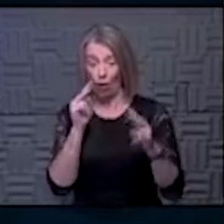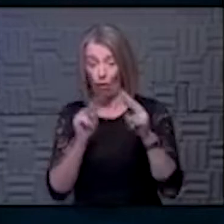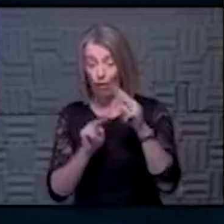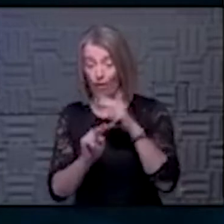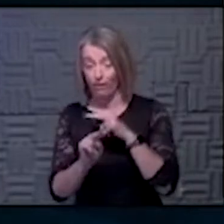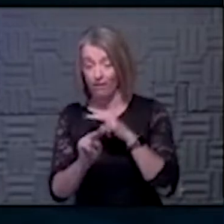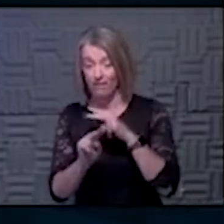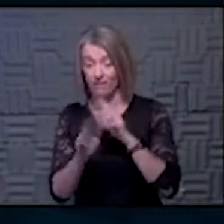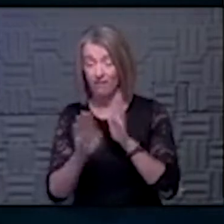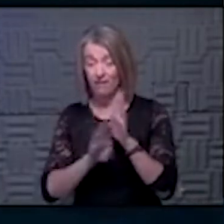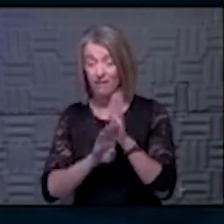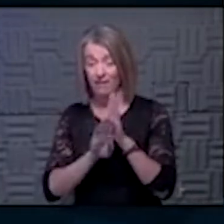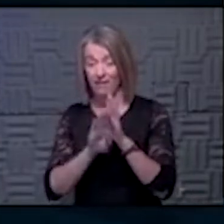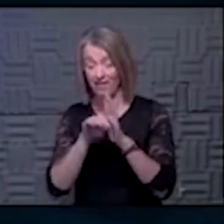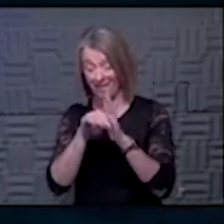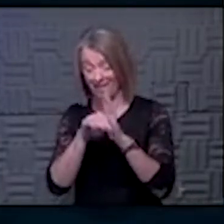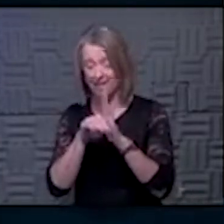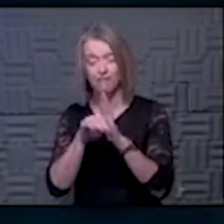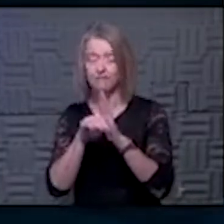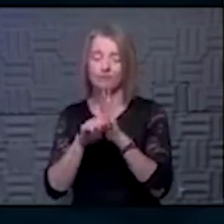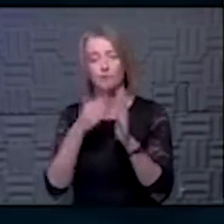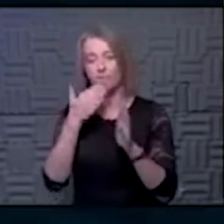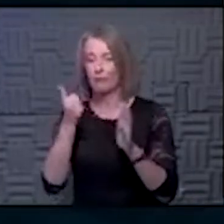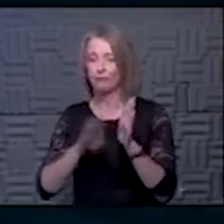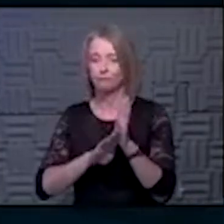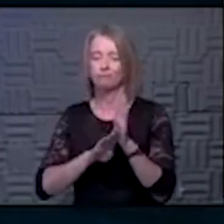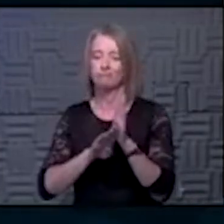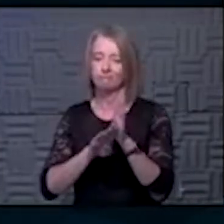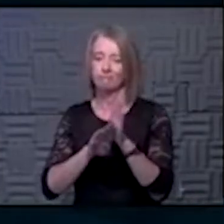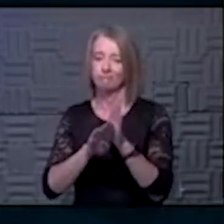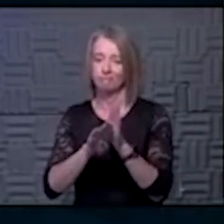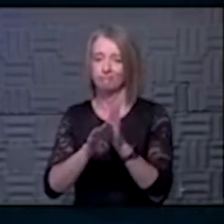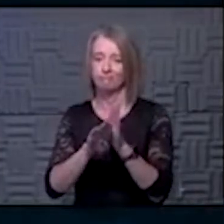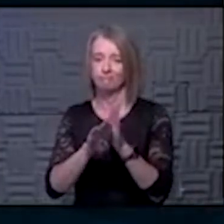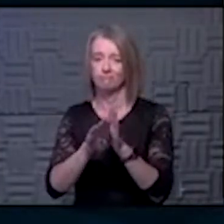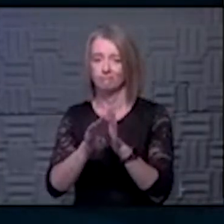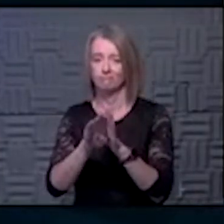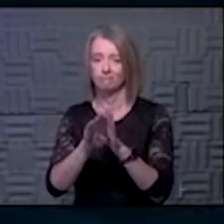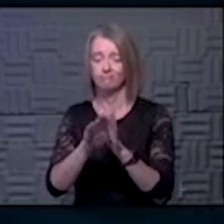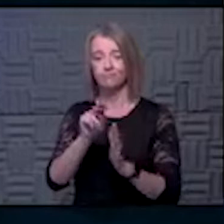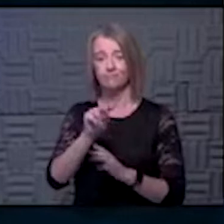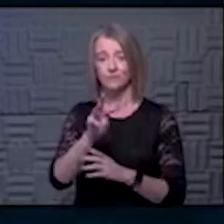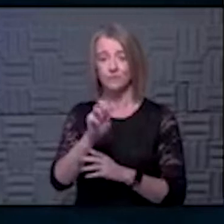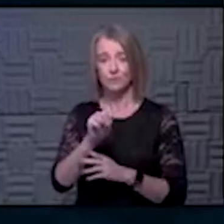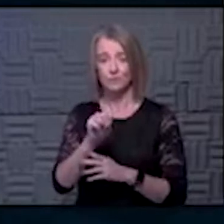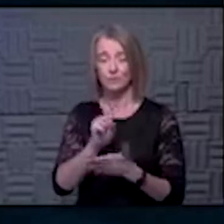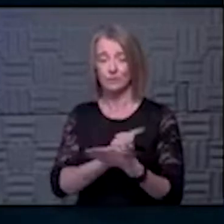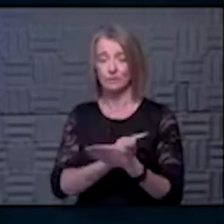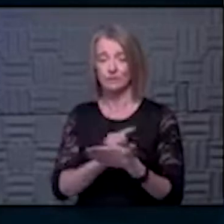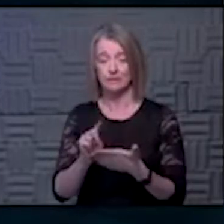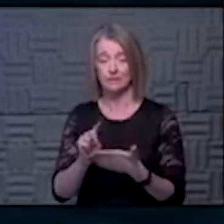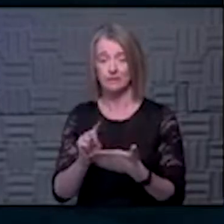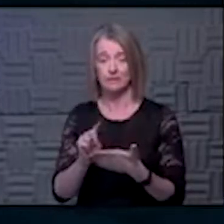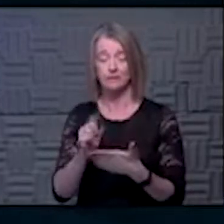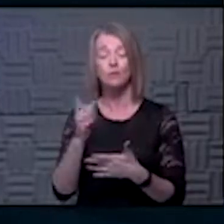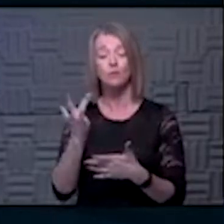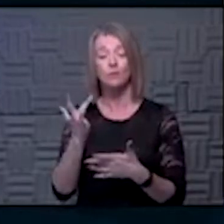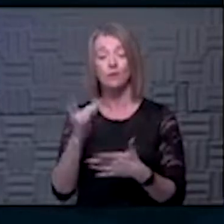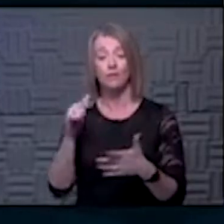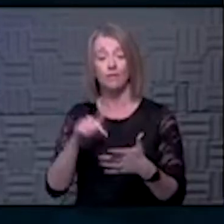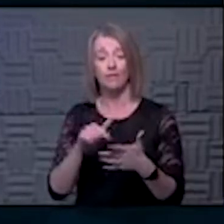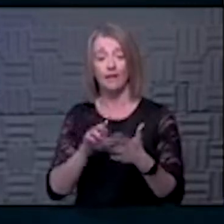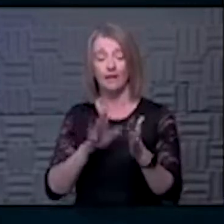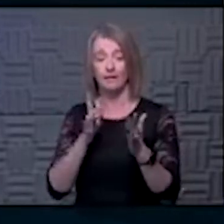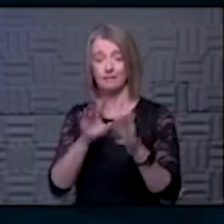line is not getting any better. And the news maybe this week is while that